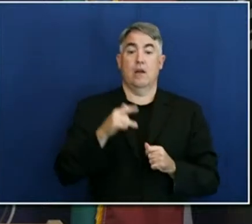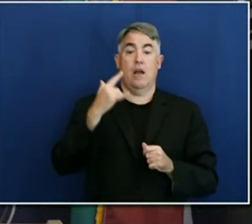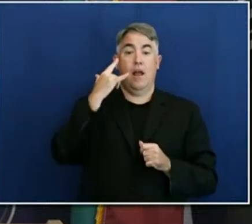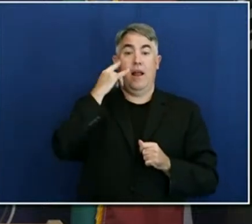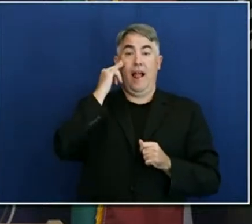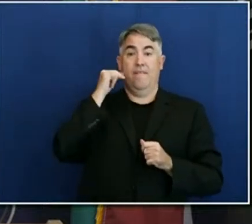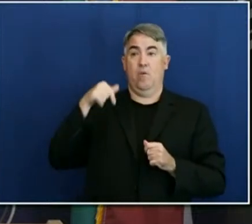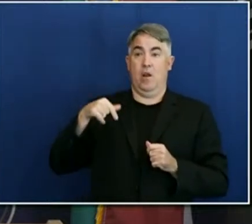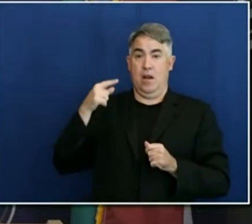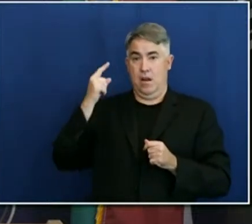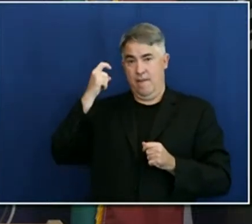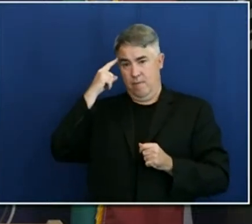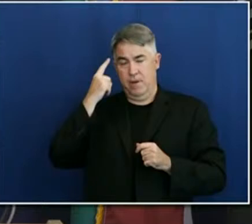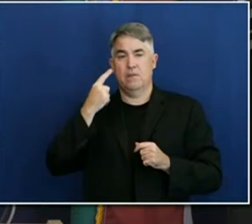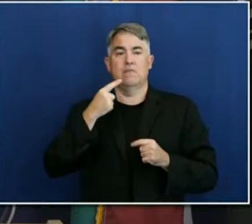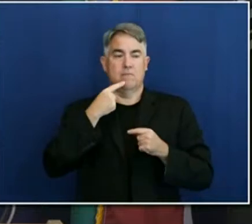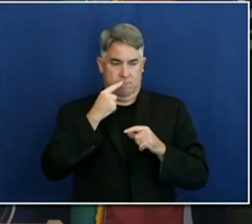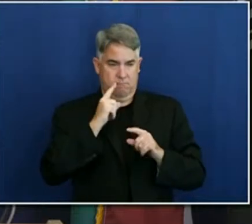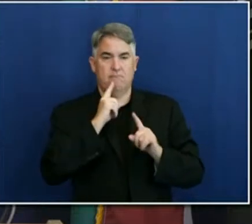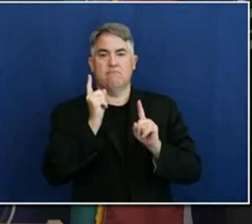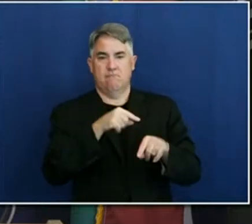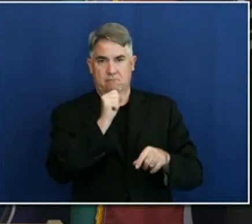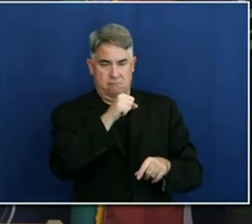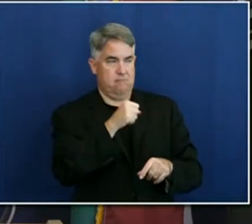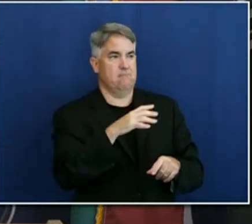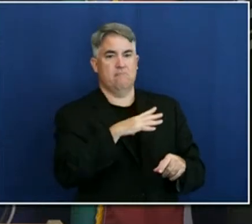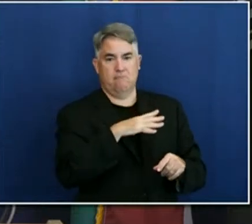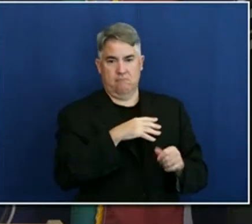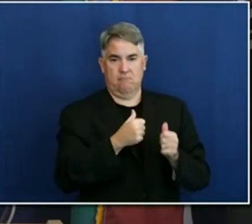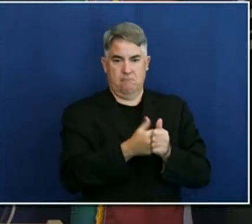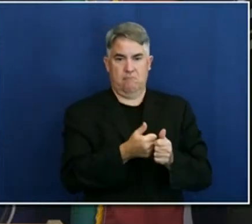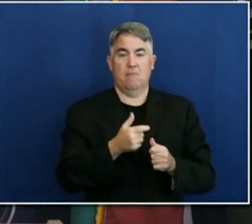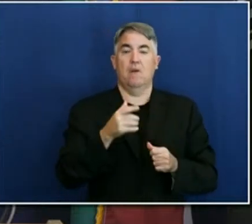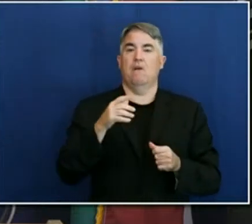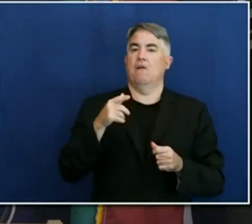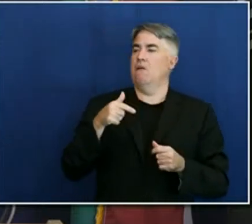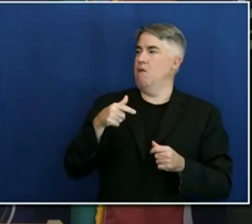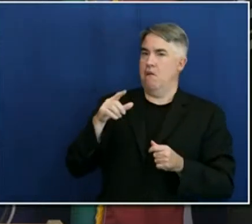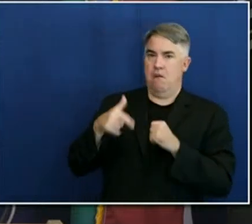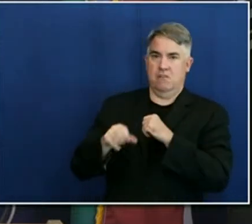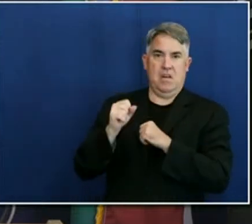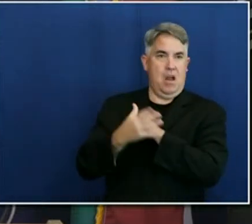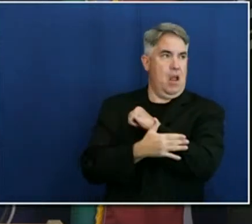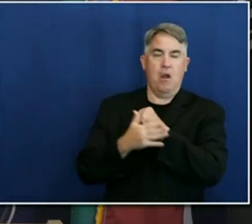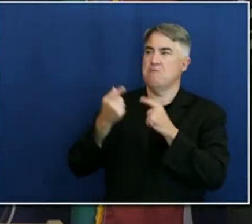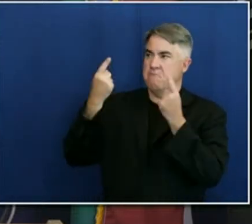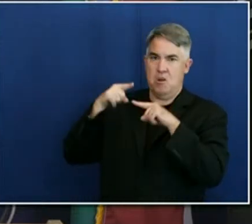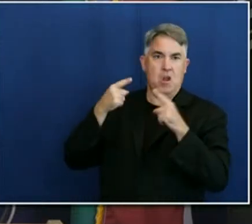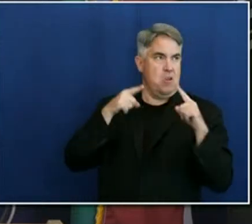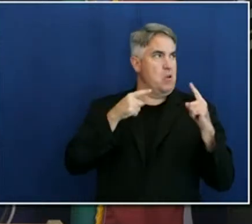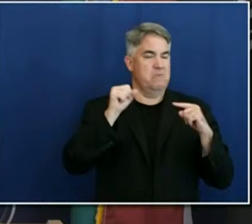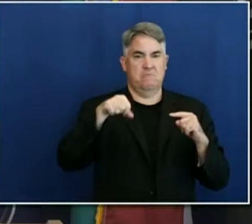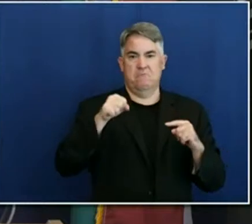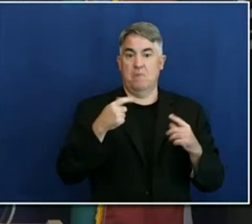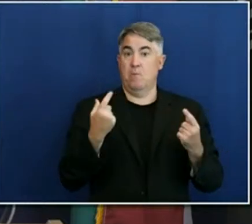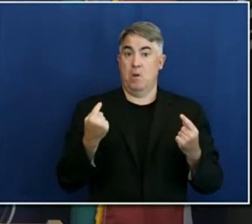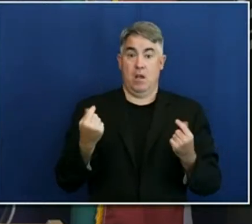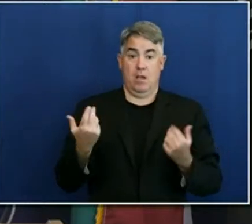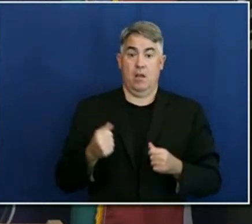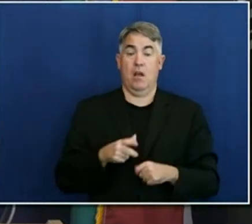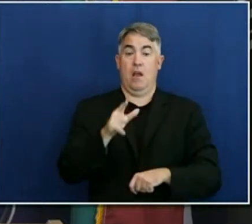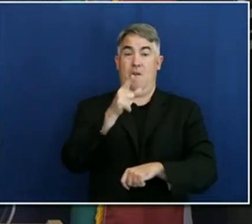the county. Dr. Wooten, as public health officer, concurred with those guidance. And so under the new guidance, fully vaccinated people do